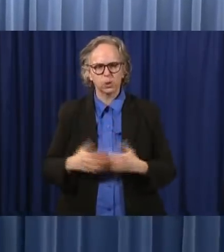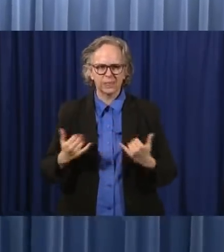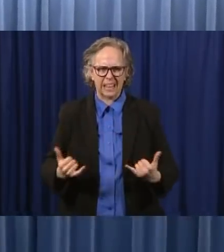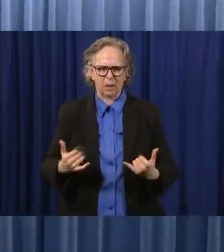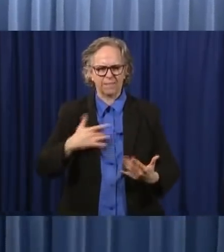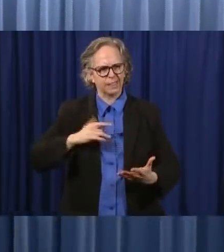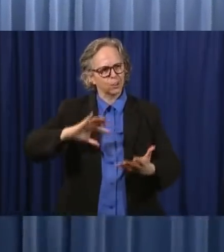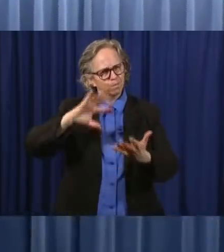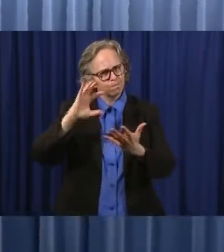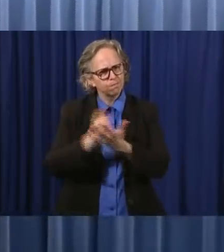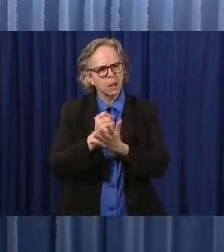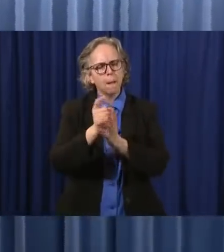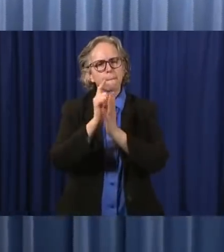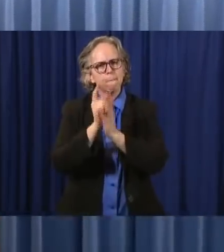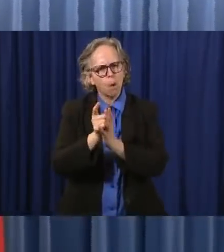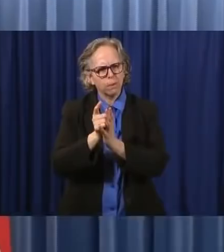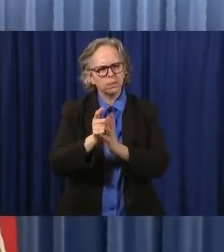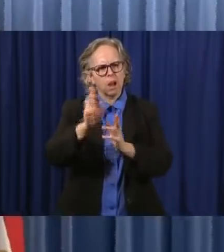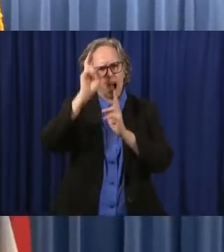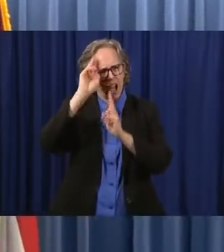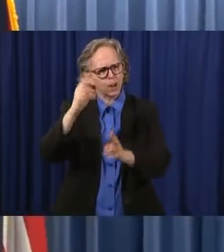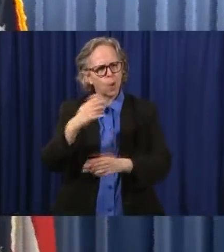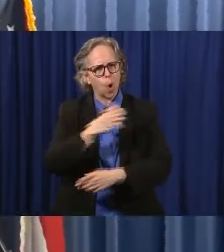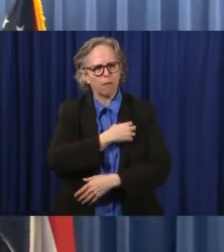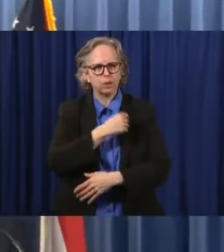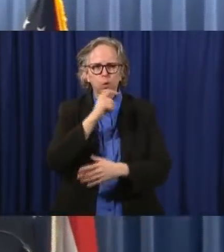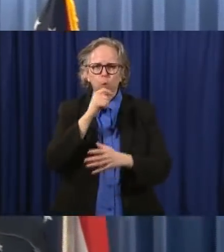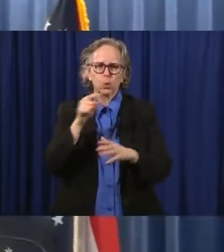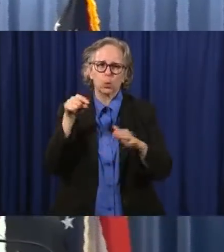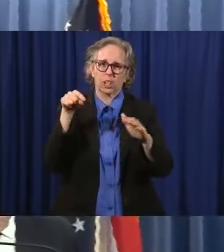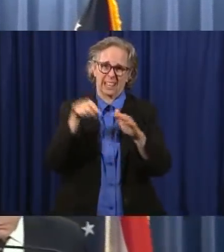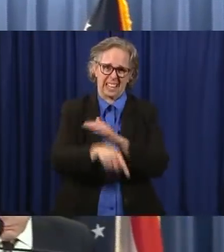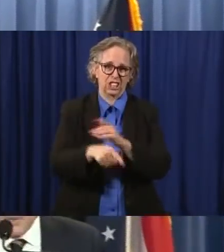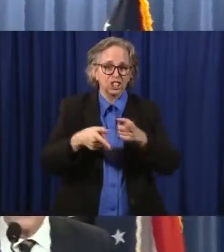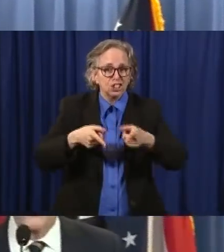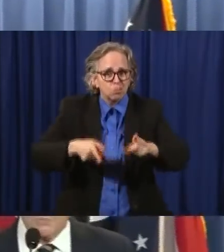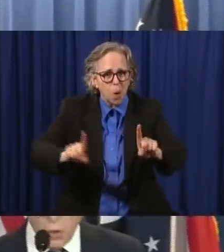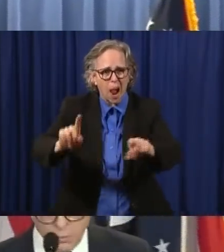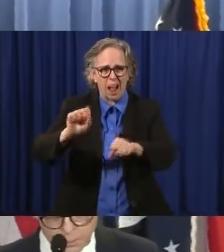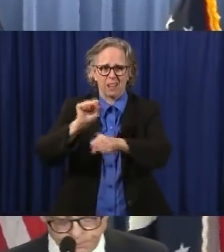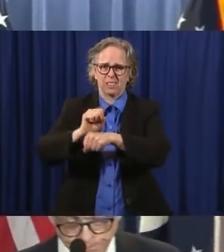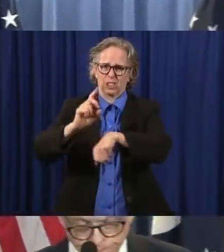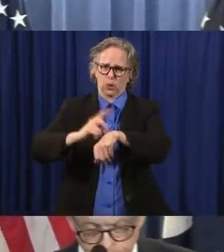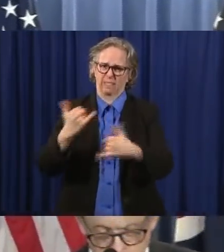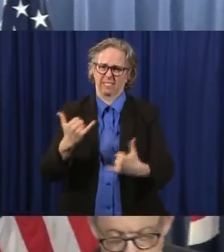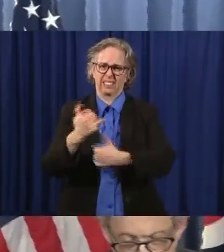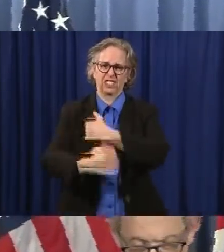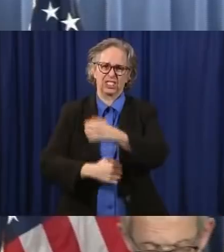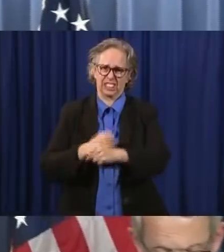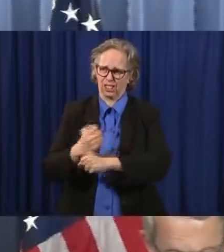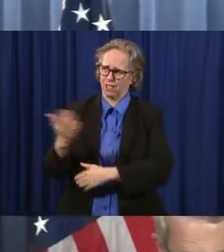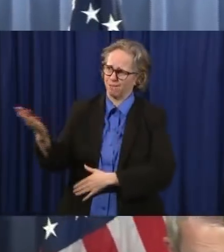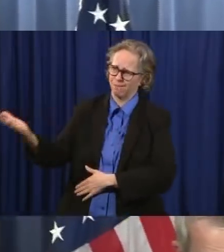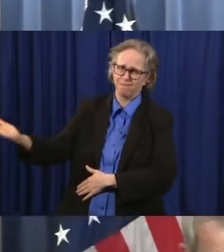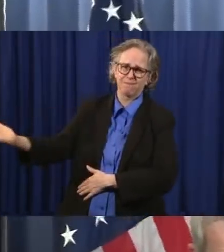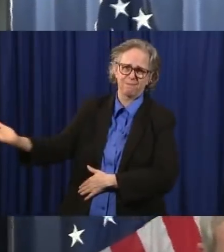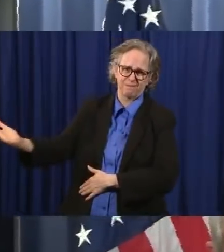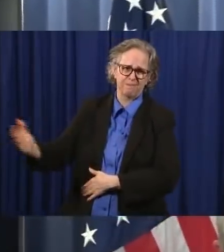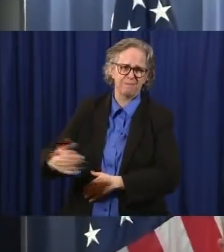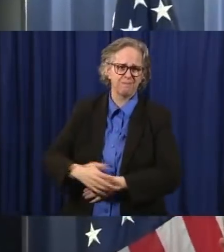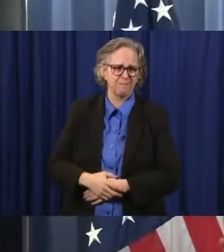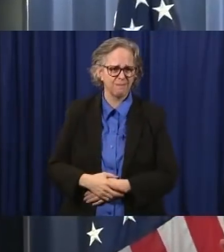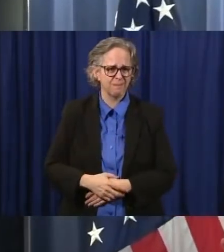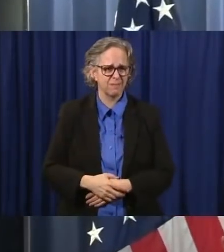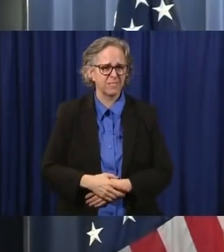year. Officer Dale Woods of the Coleraine Township Police Department. Detective